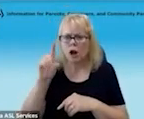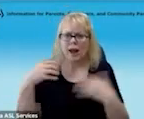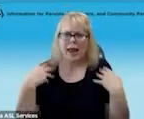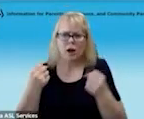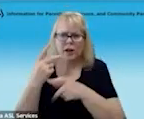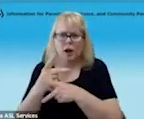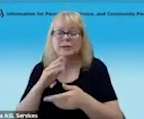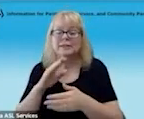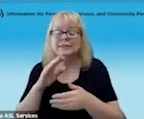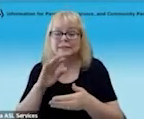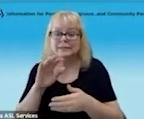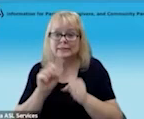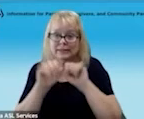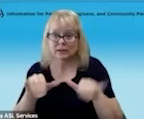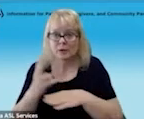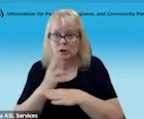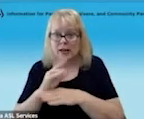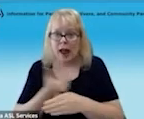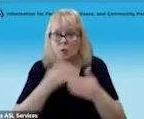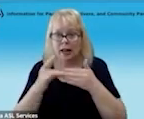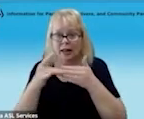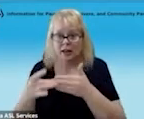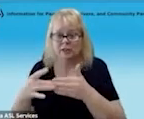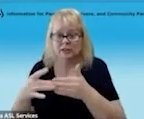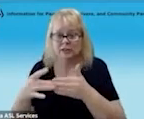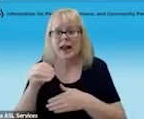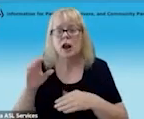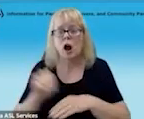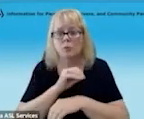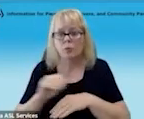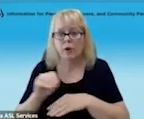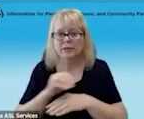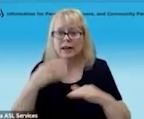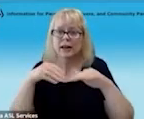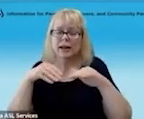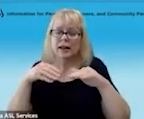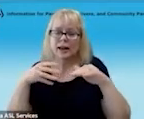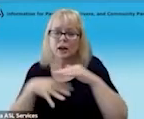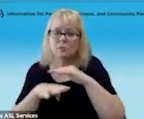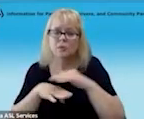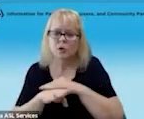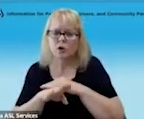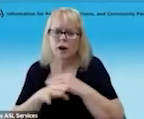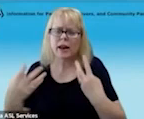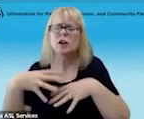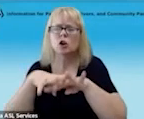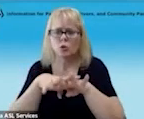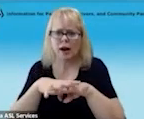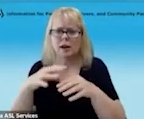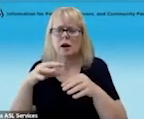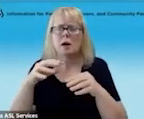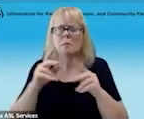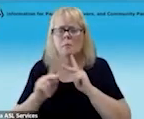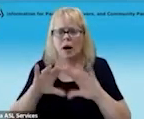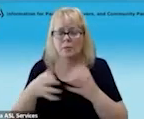quality, equitable, and affordable care. We are a leader in the transformation and transcreation of Colorado healthcare system.